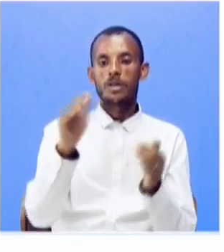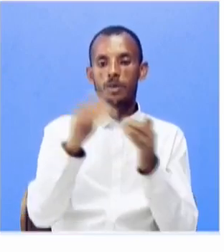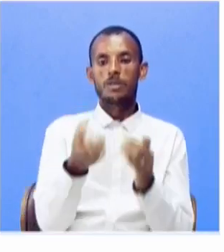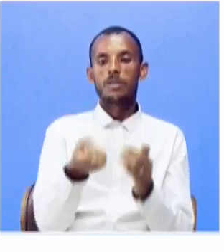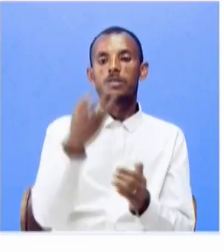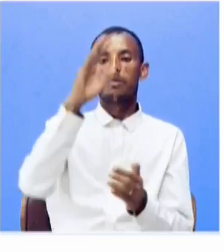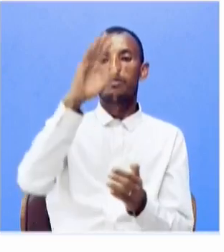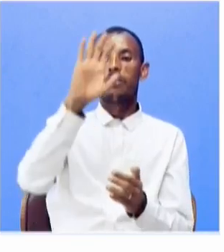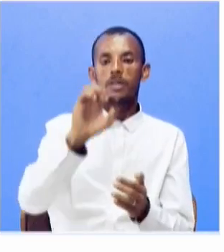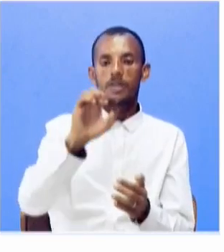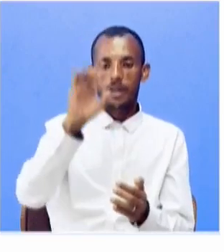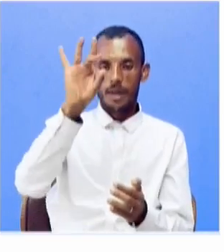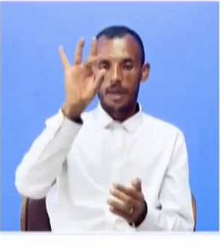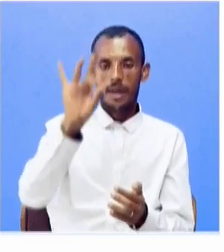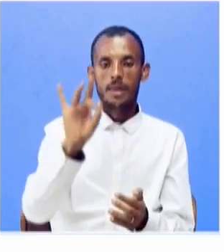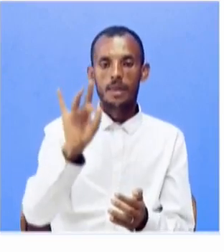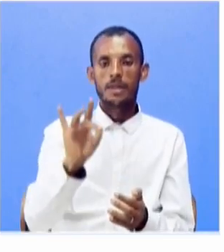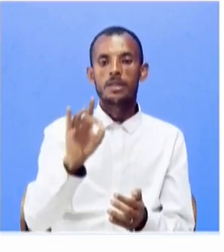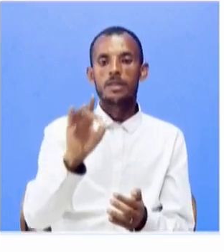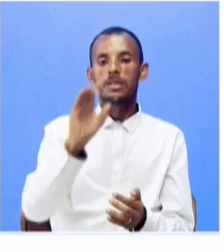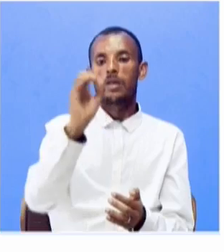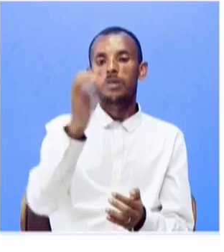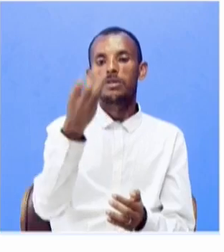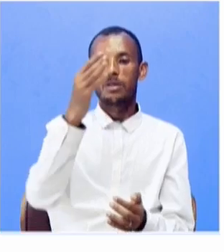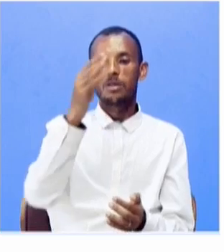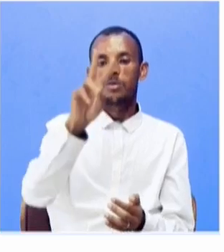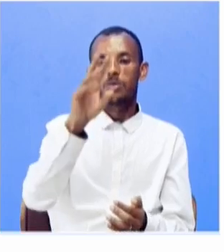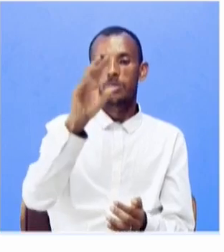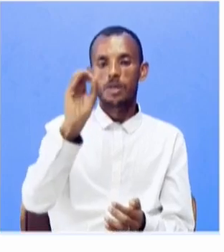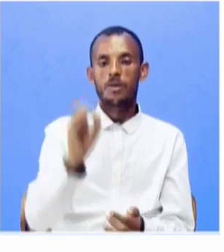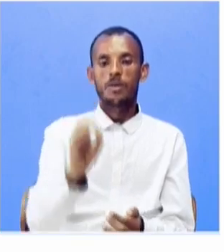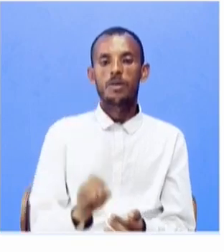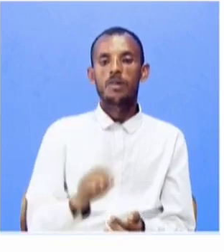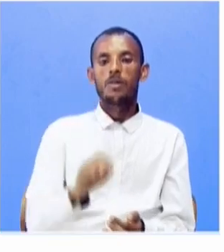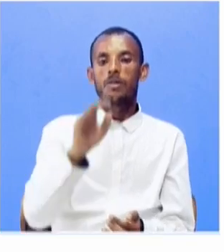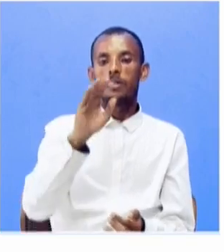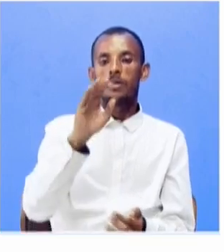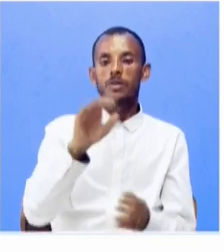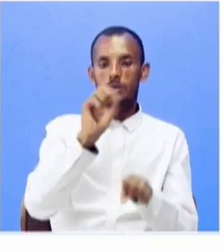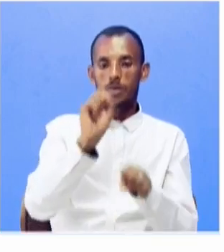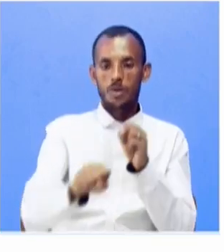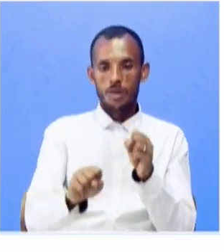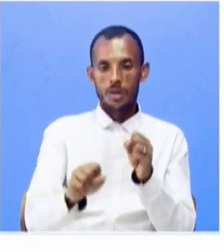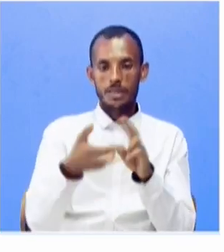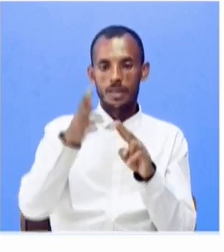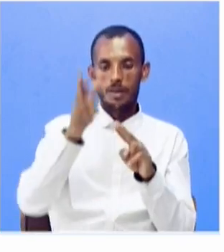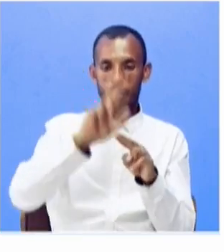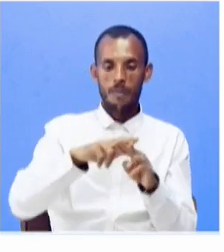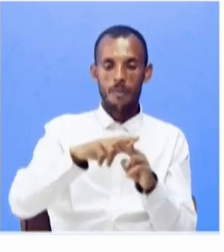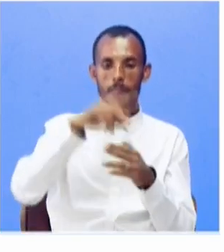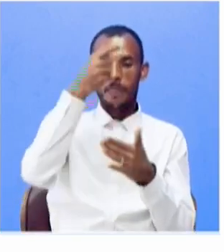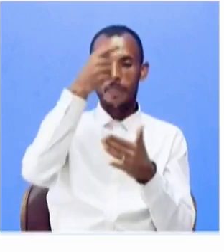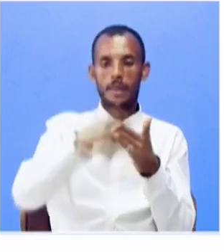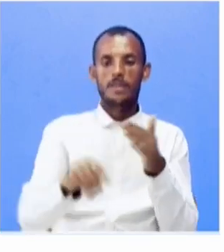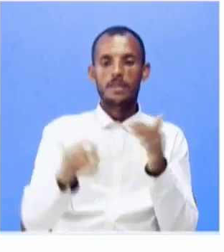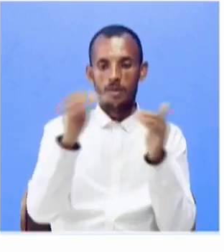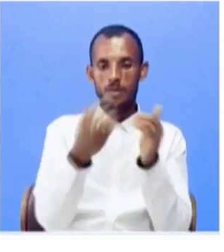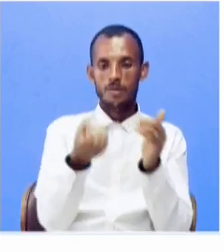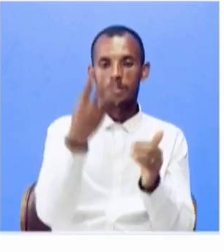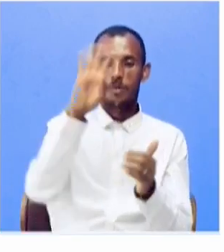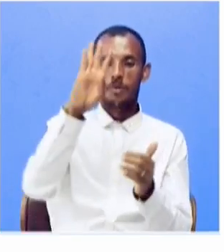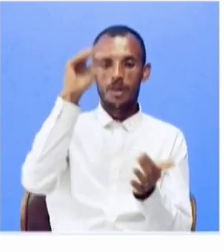48, and how many zeros? 2 zeros. So the turnover tax will be, it is